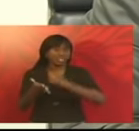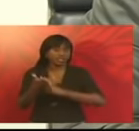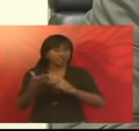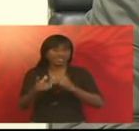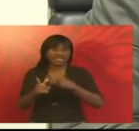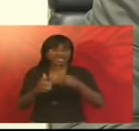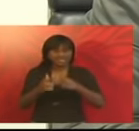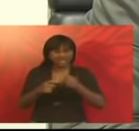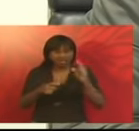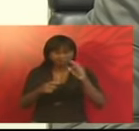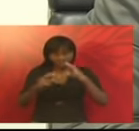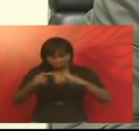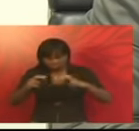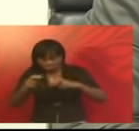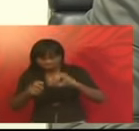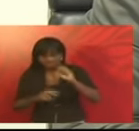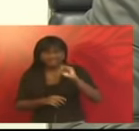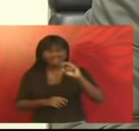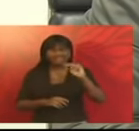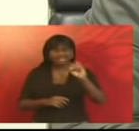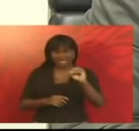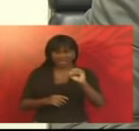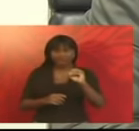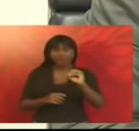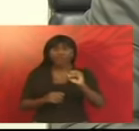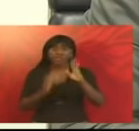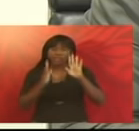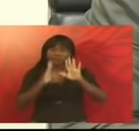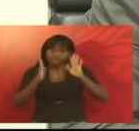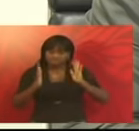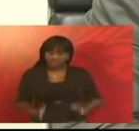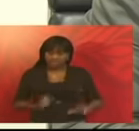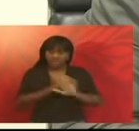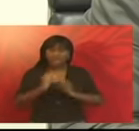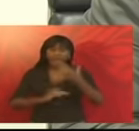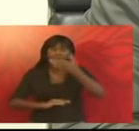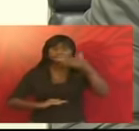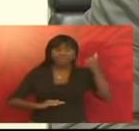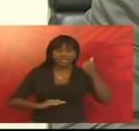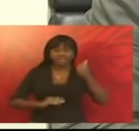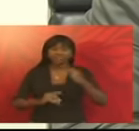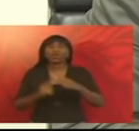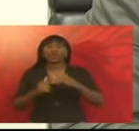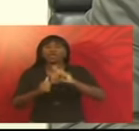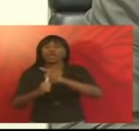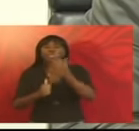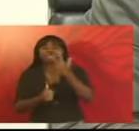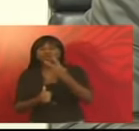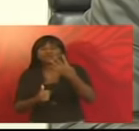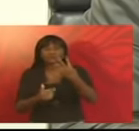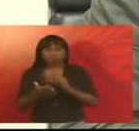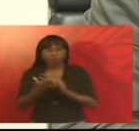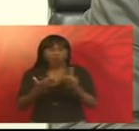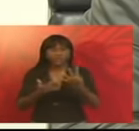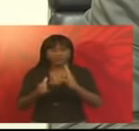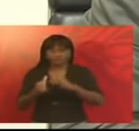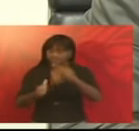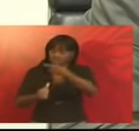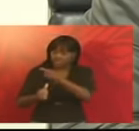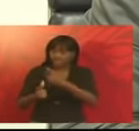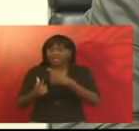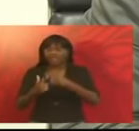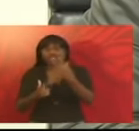with Sinopharm, they found that the immune response was best boosted with doses spaced that 3 to 4 weeks apart. So each set